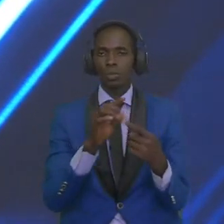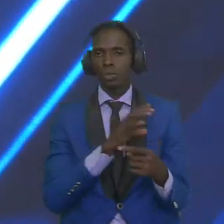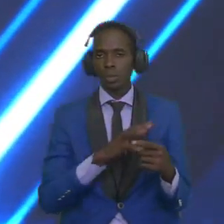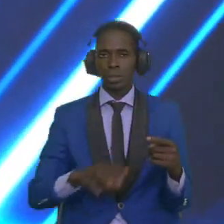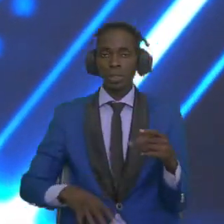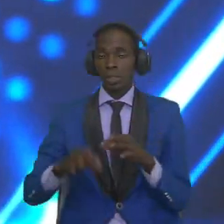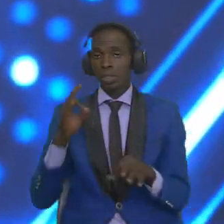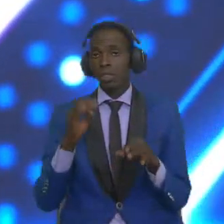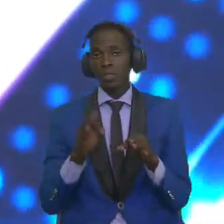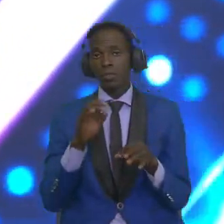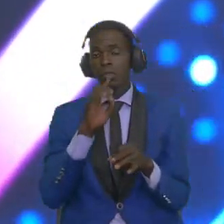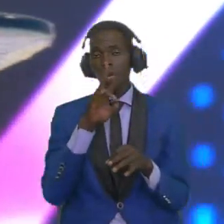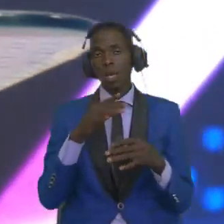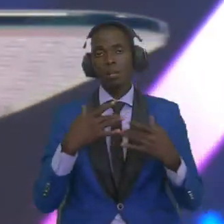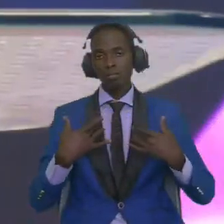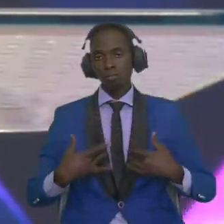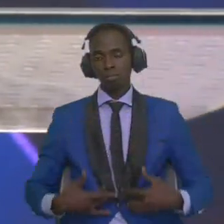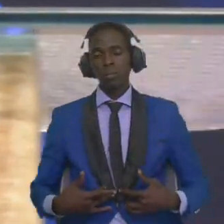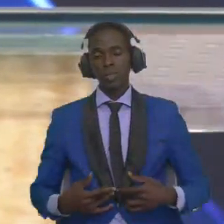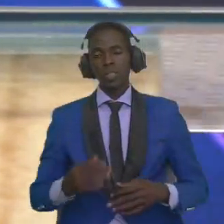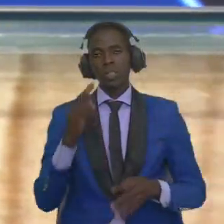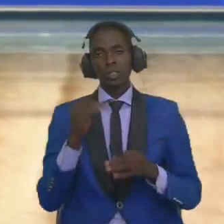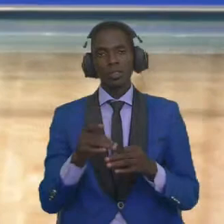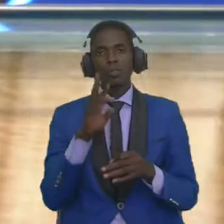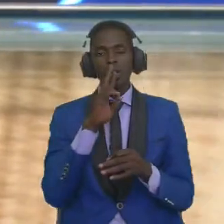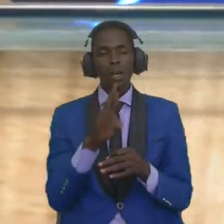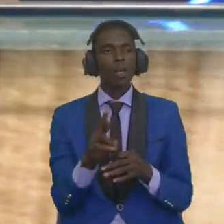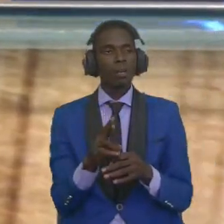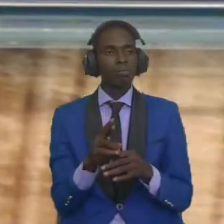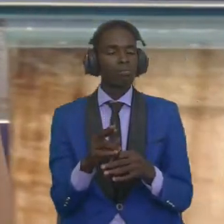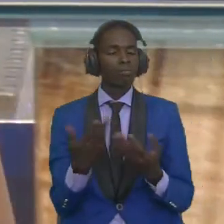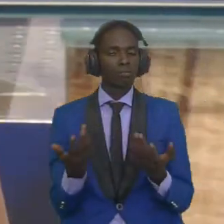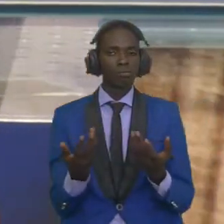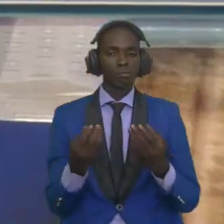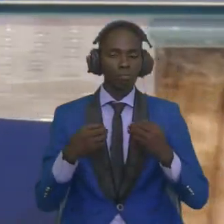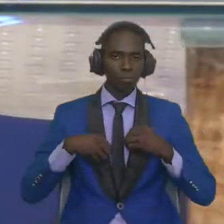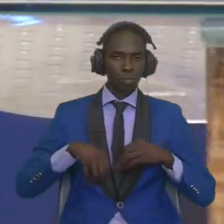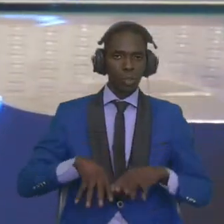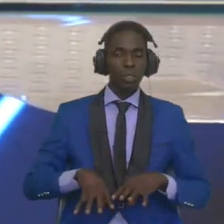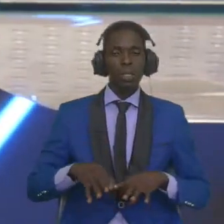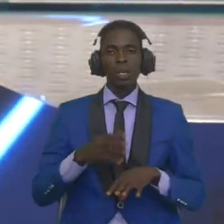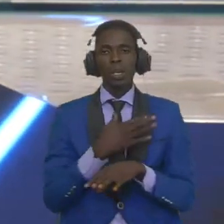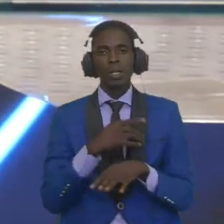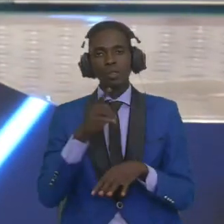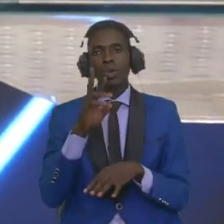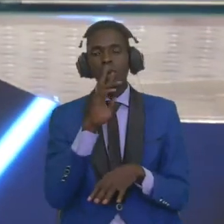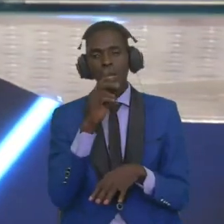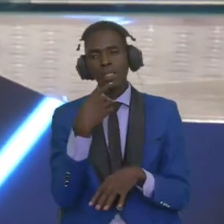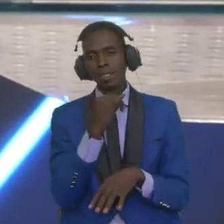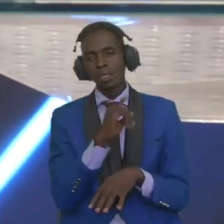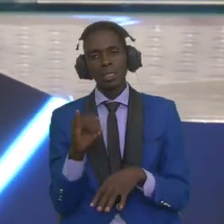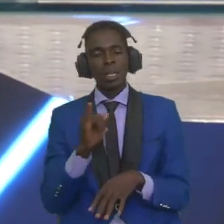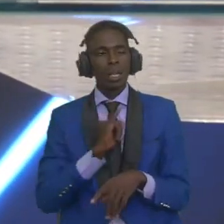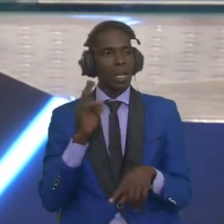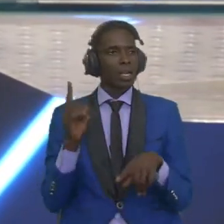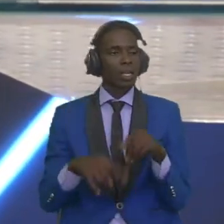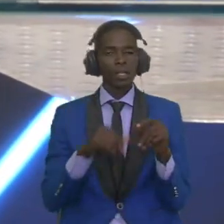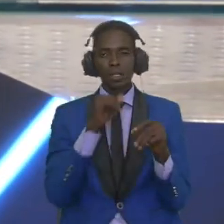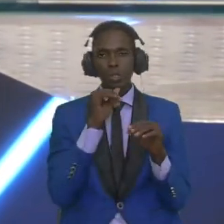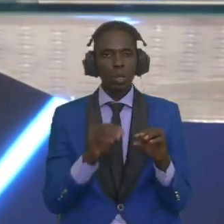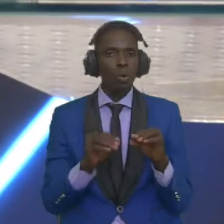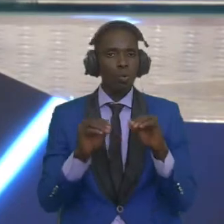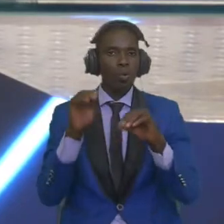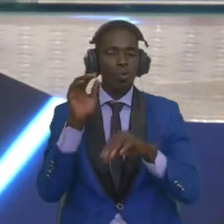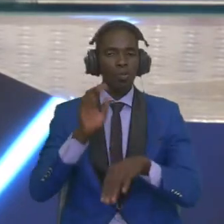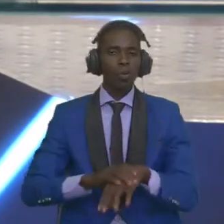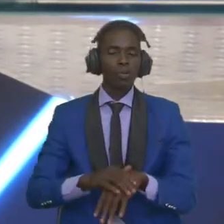you're discouraged, if you're downtrodden, if it appears you are so discouraged and you're saying, I cannot move on, cut